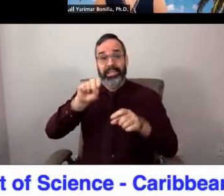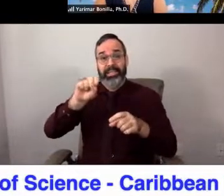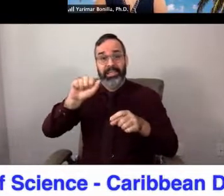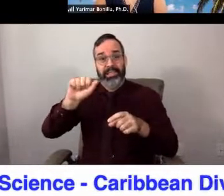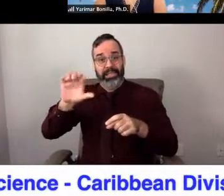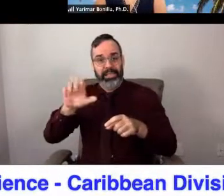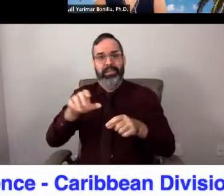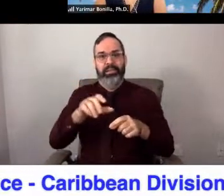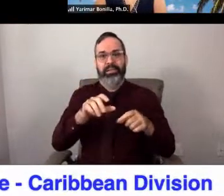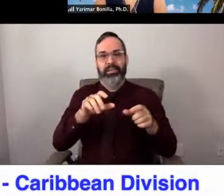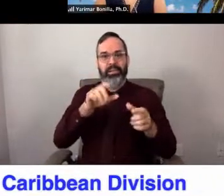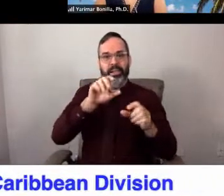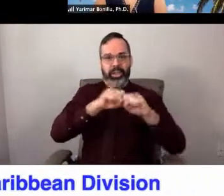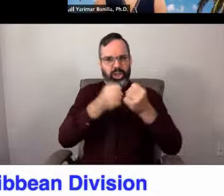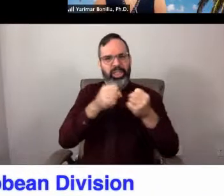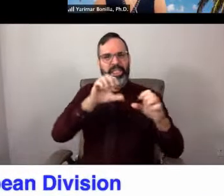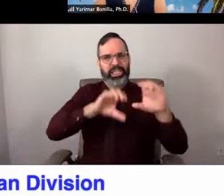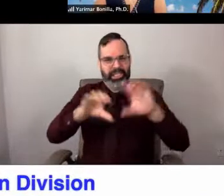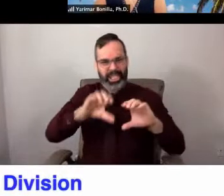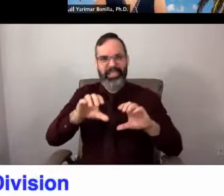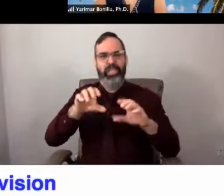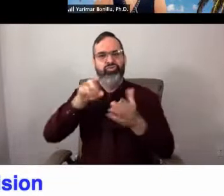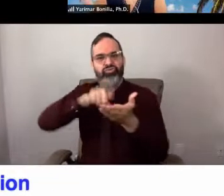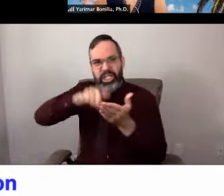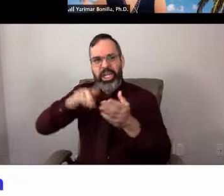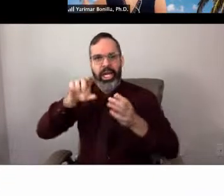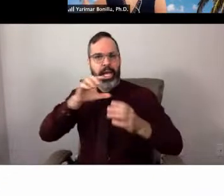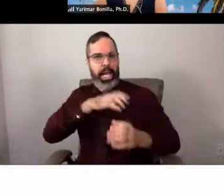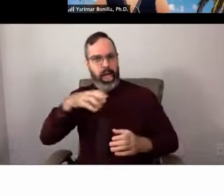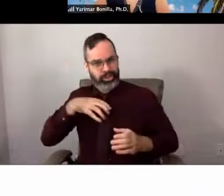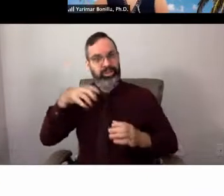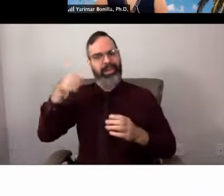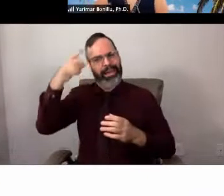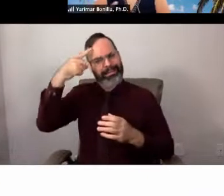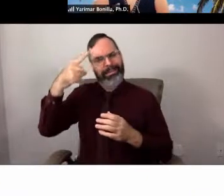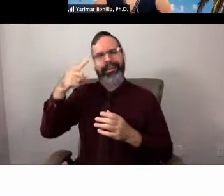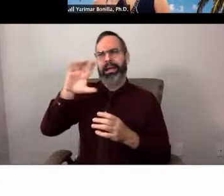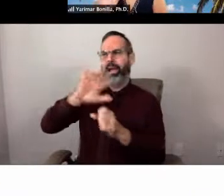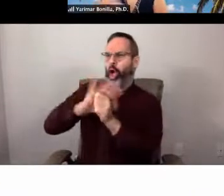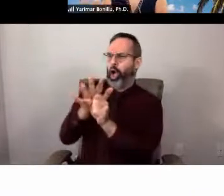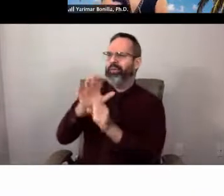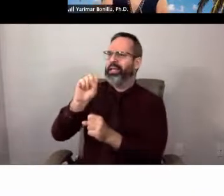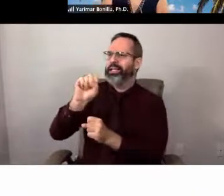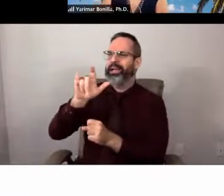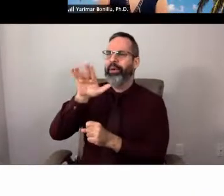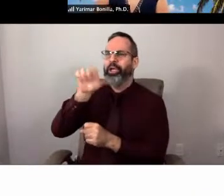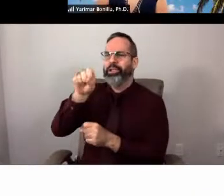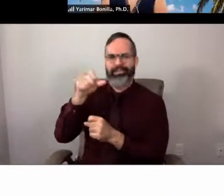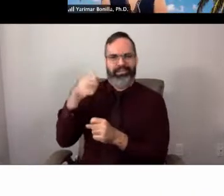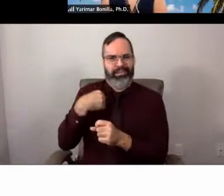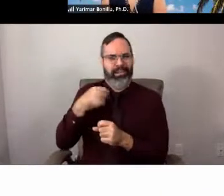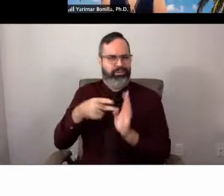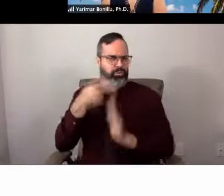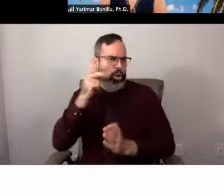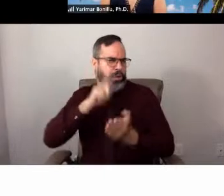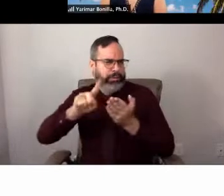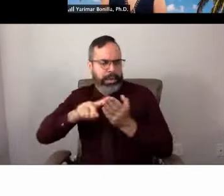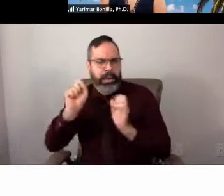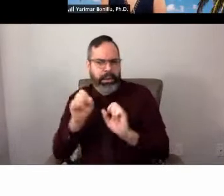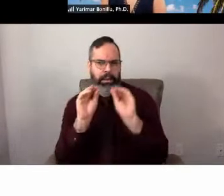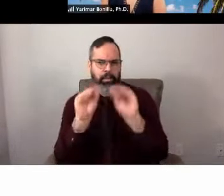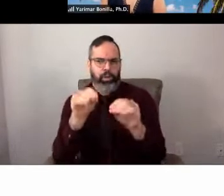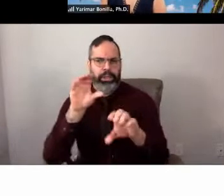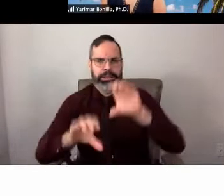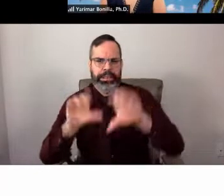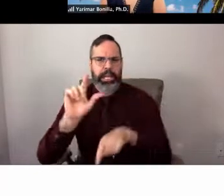created I think it's called COVID syllabus. I can double check and put it on the chat later, where